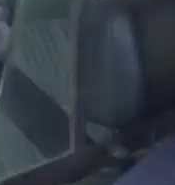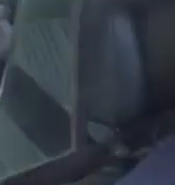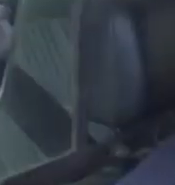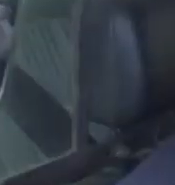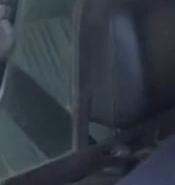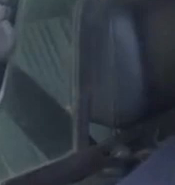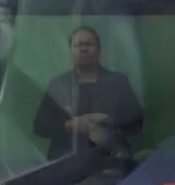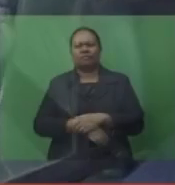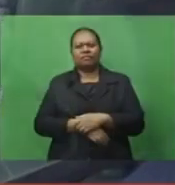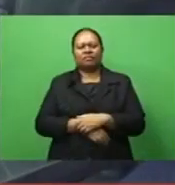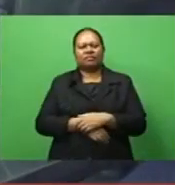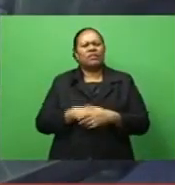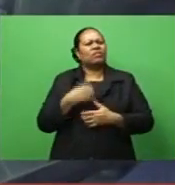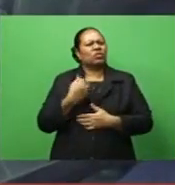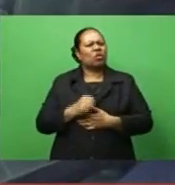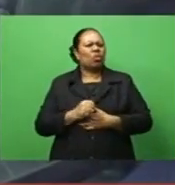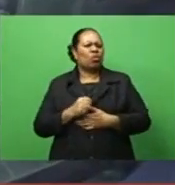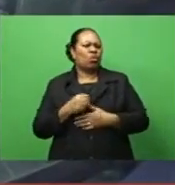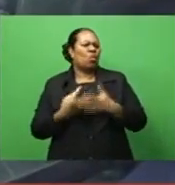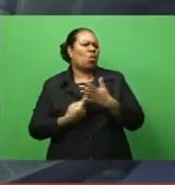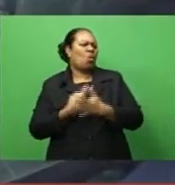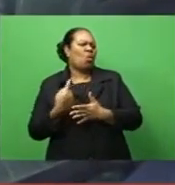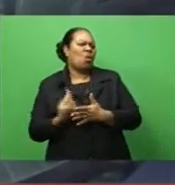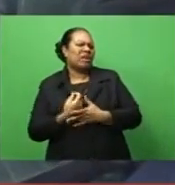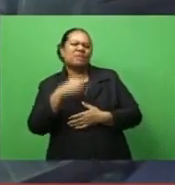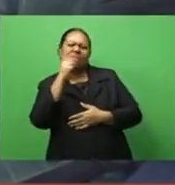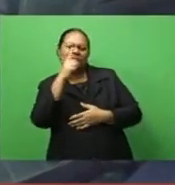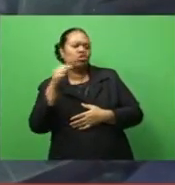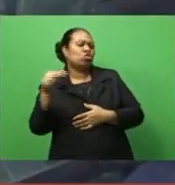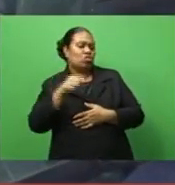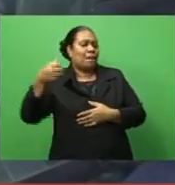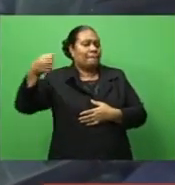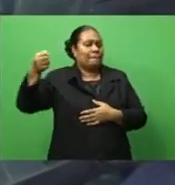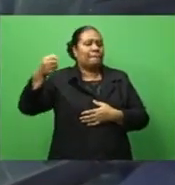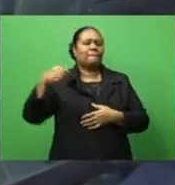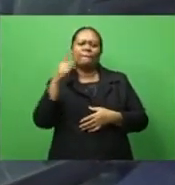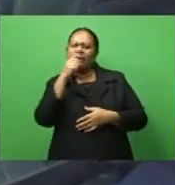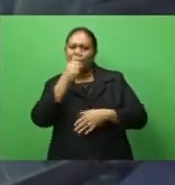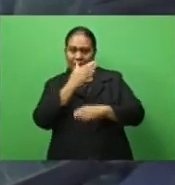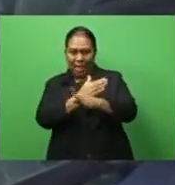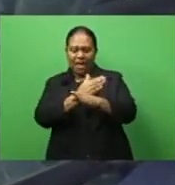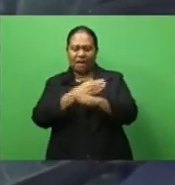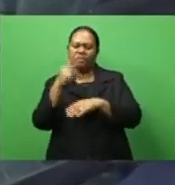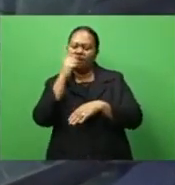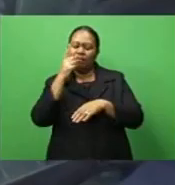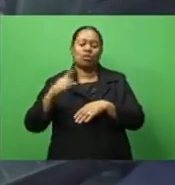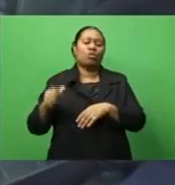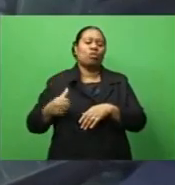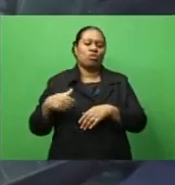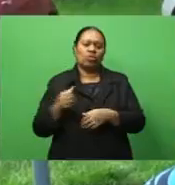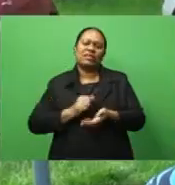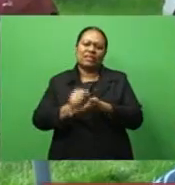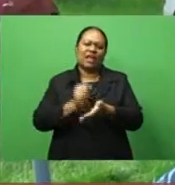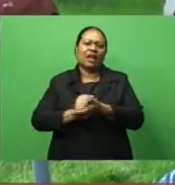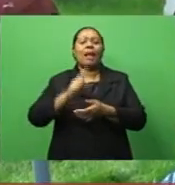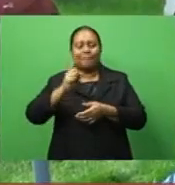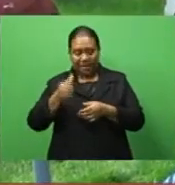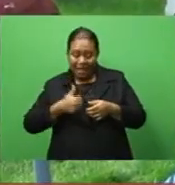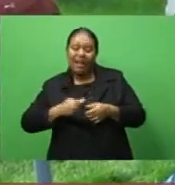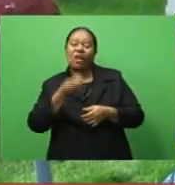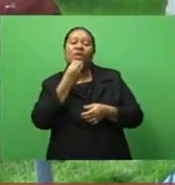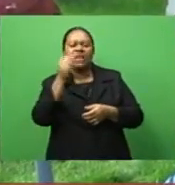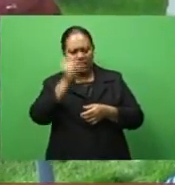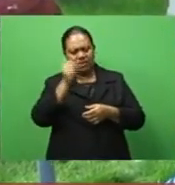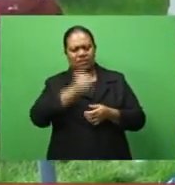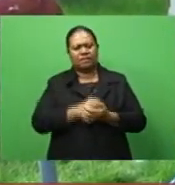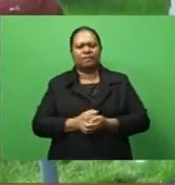They should ban only for the people selling. Yeah. If they allow only people to eat, that's good. Yes, because